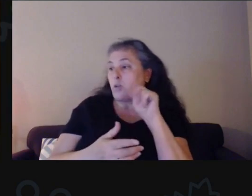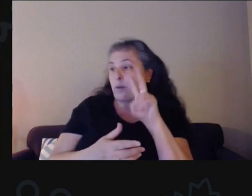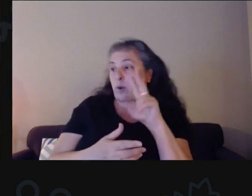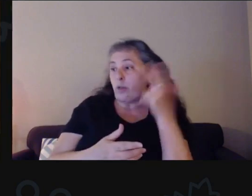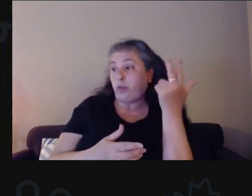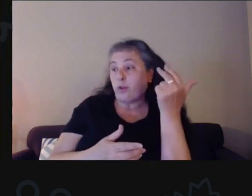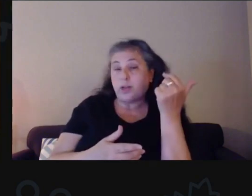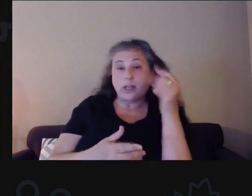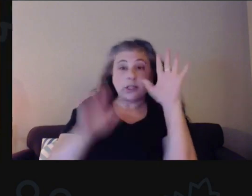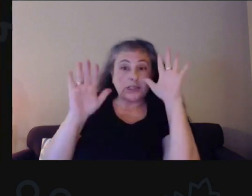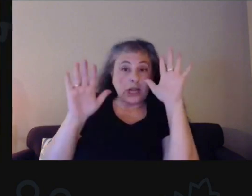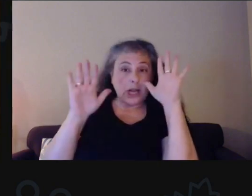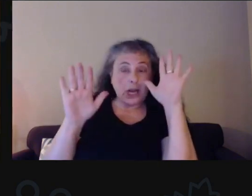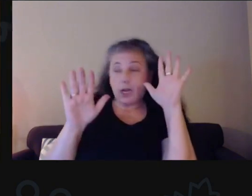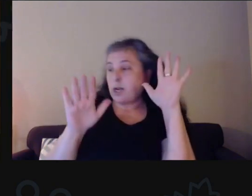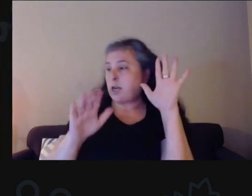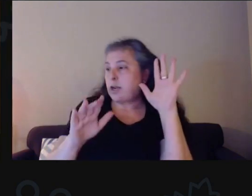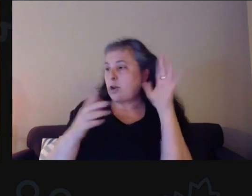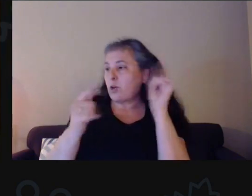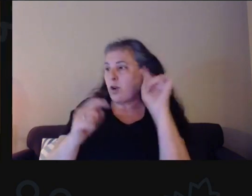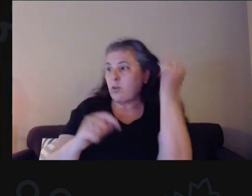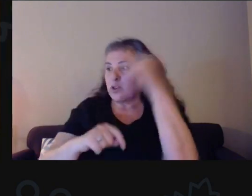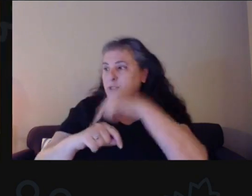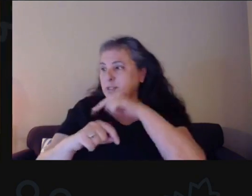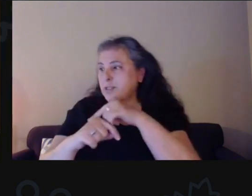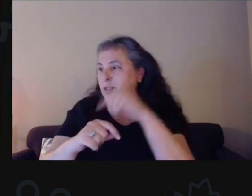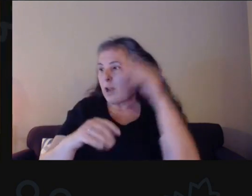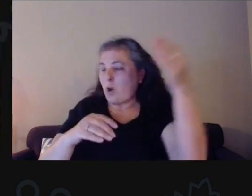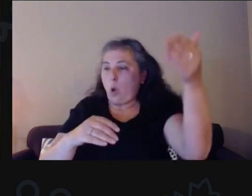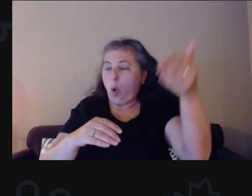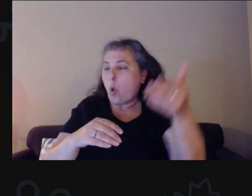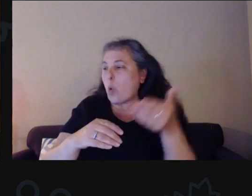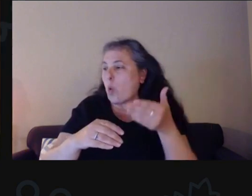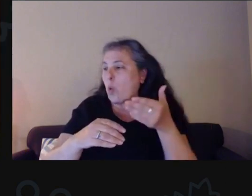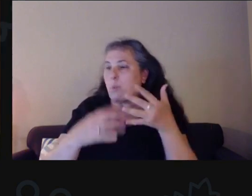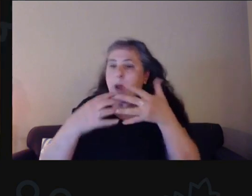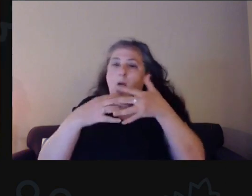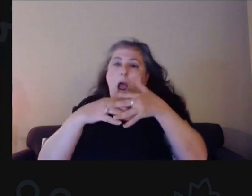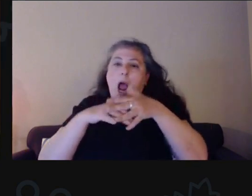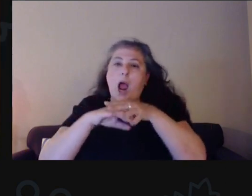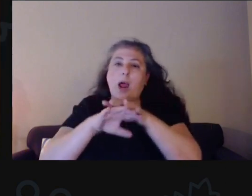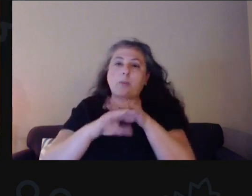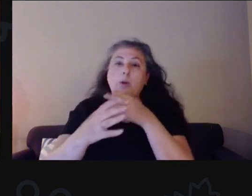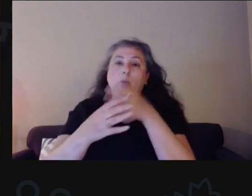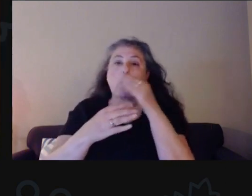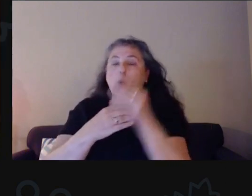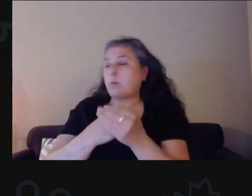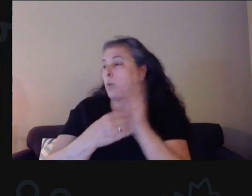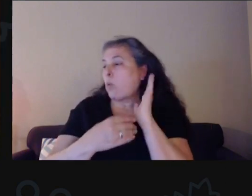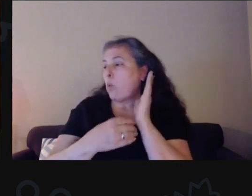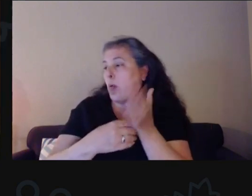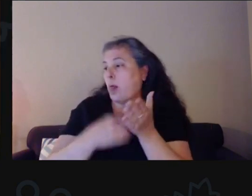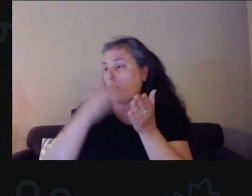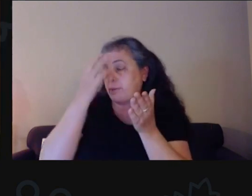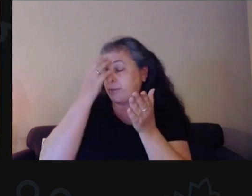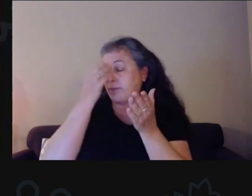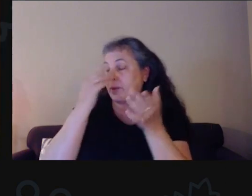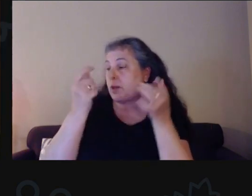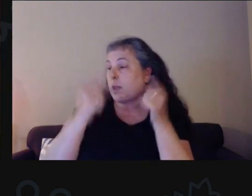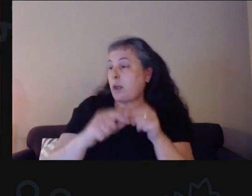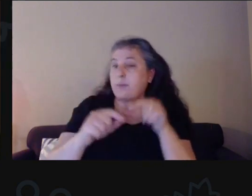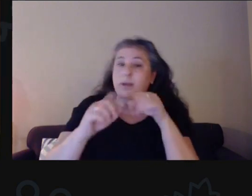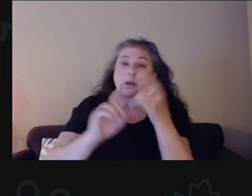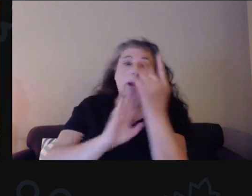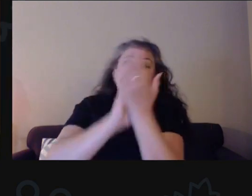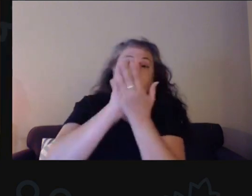trying something for the very first time. We're going to be hosting a hybrid program. So it will take place in